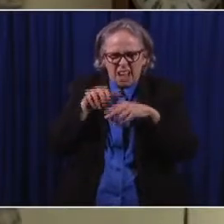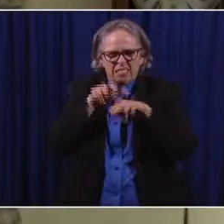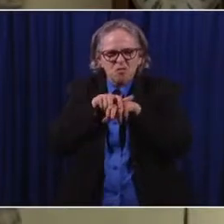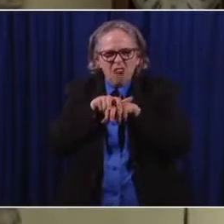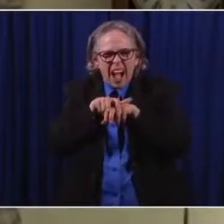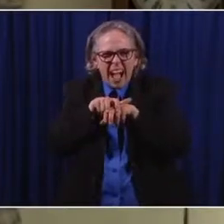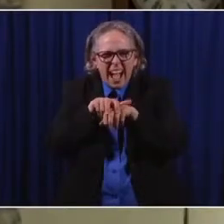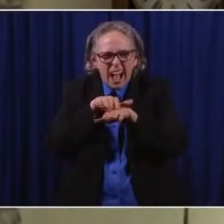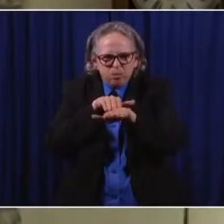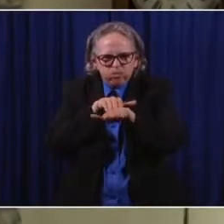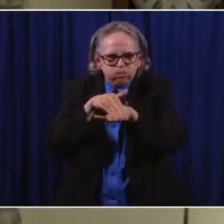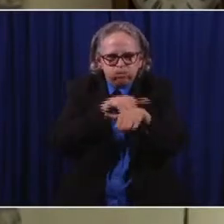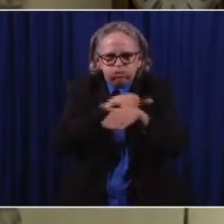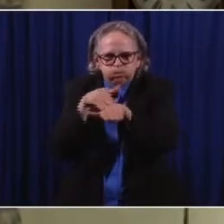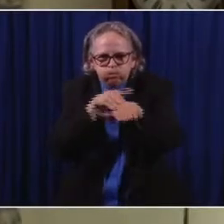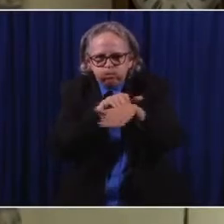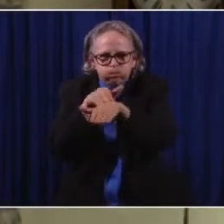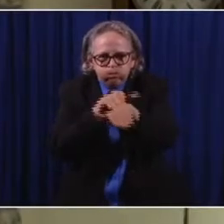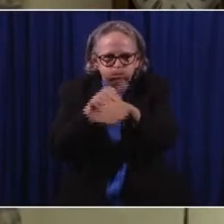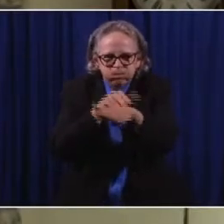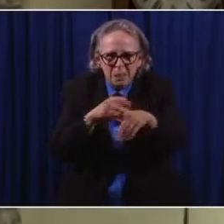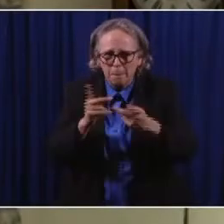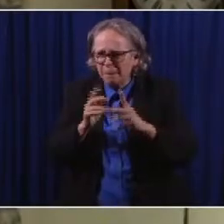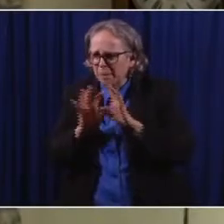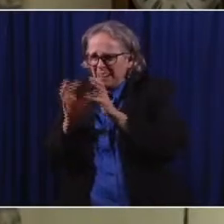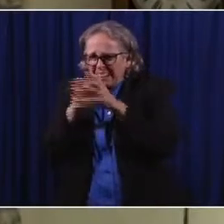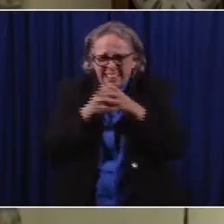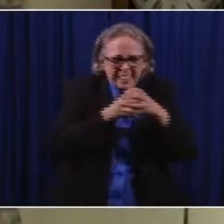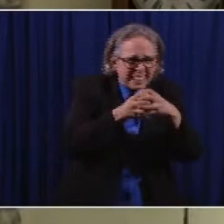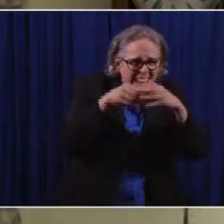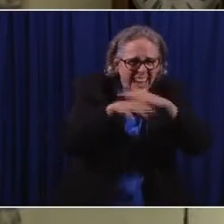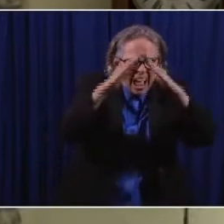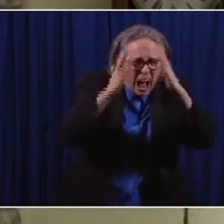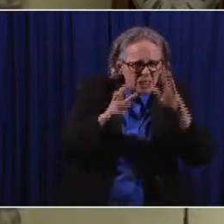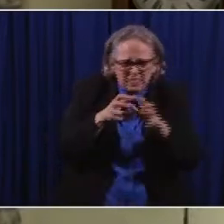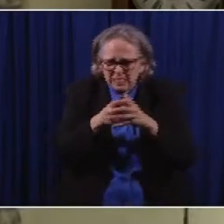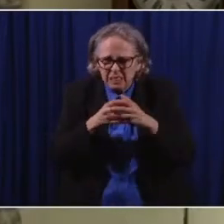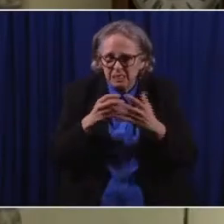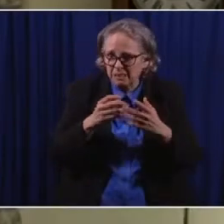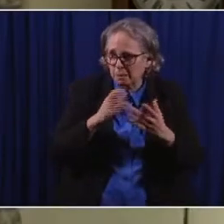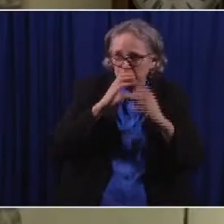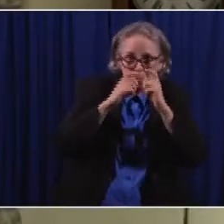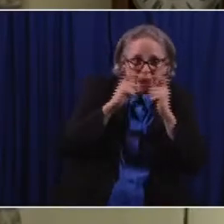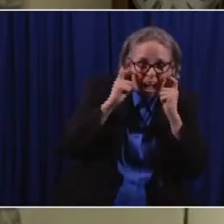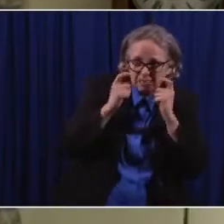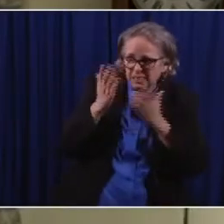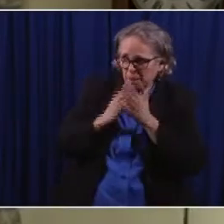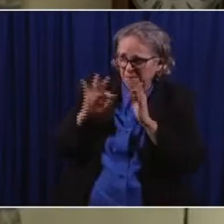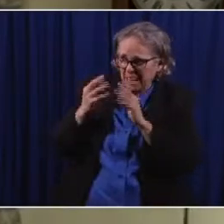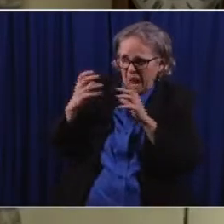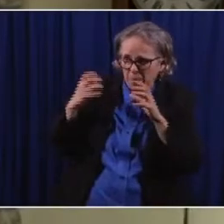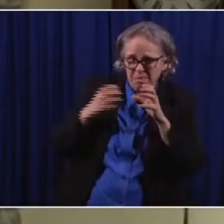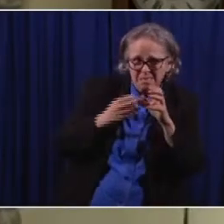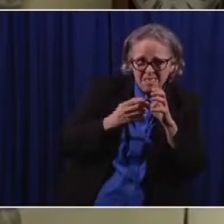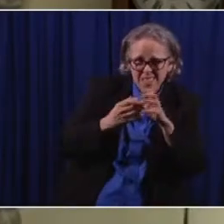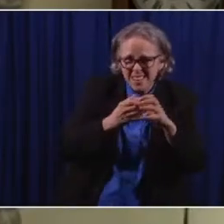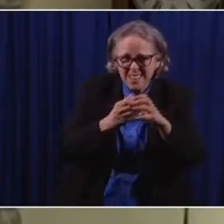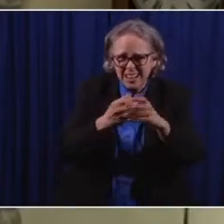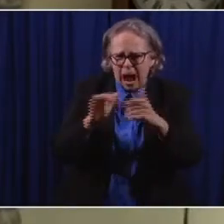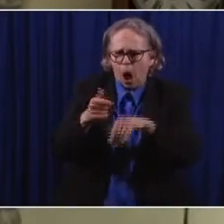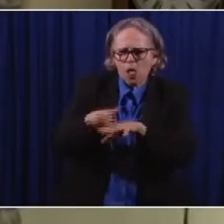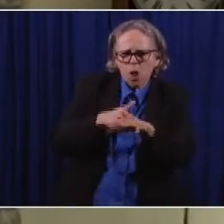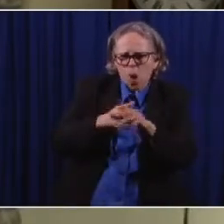they're going to be. Do they have a mask on? Do the other people have a mask on? And how long in proximity does